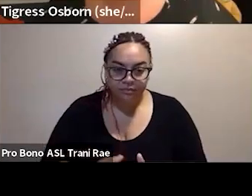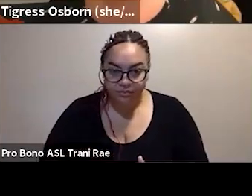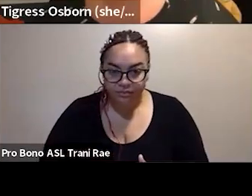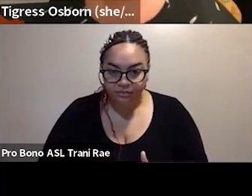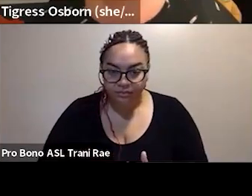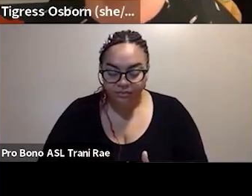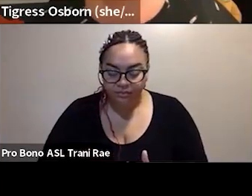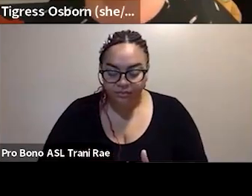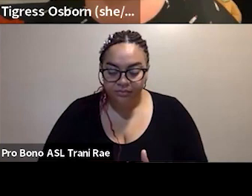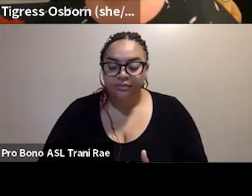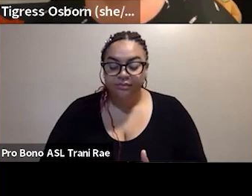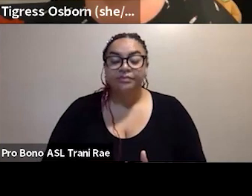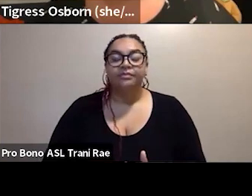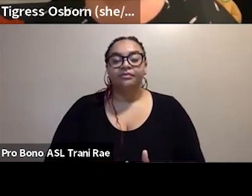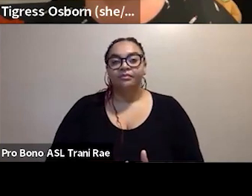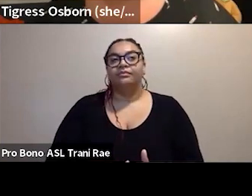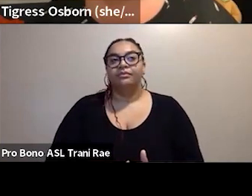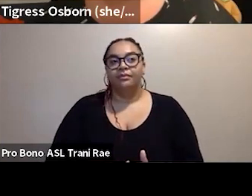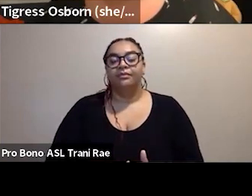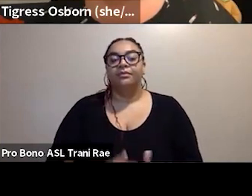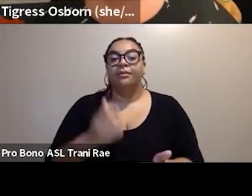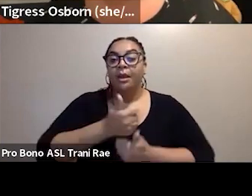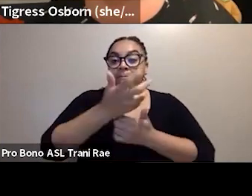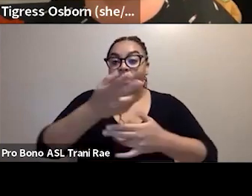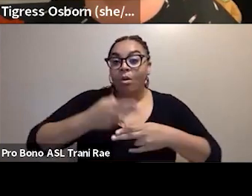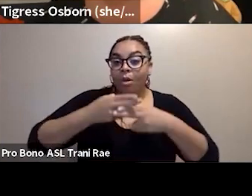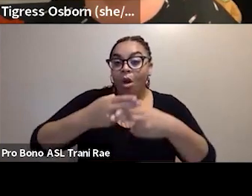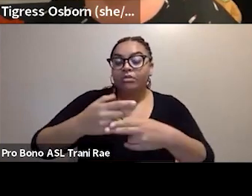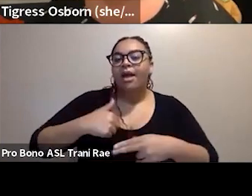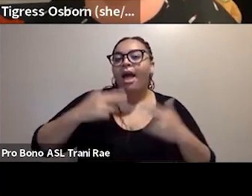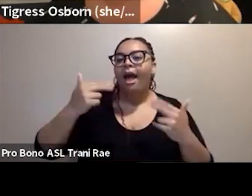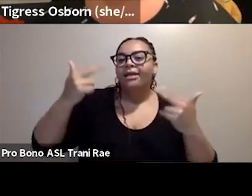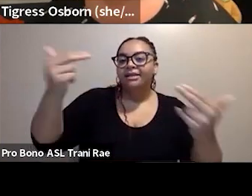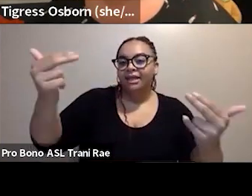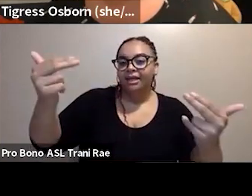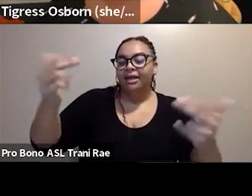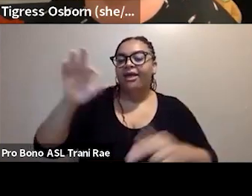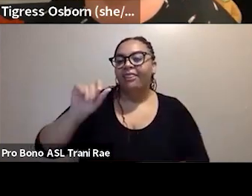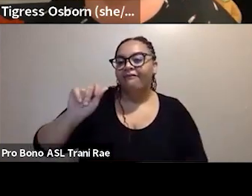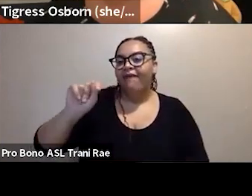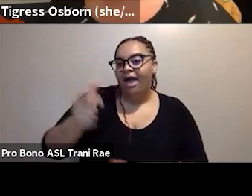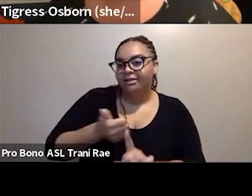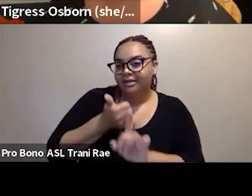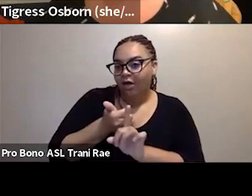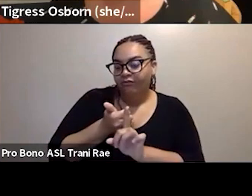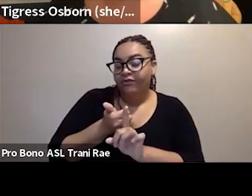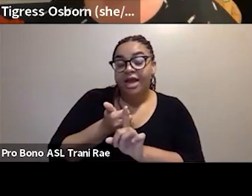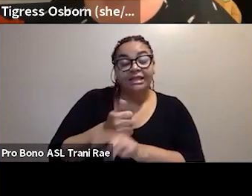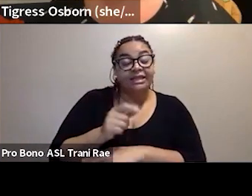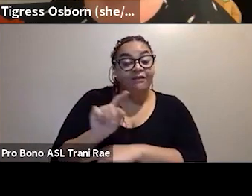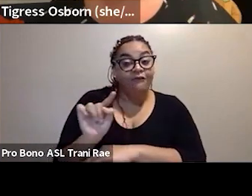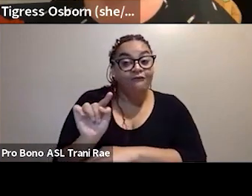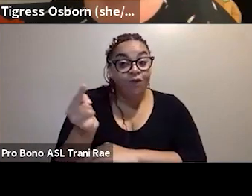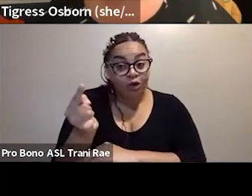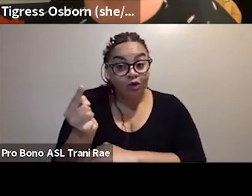The poem is entitled I Sing the Fat Self. It is the very first poem of the